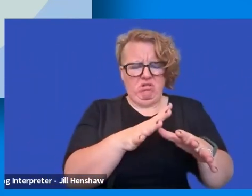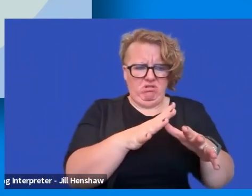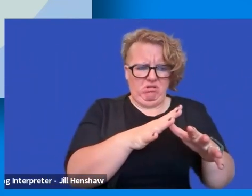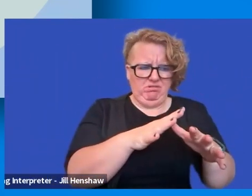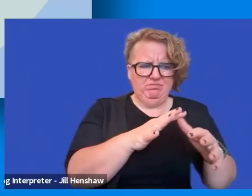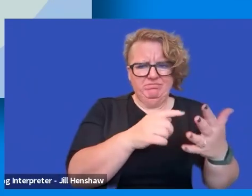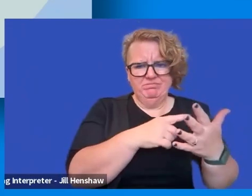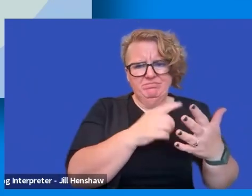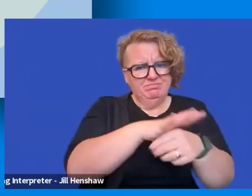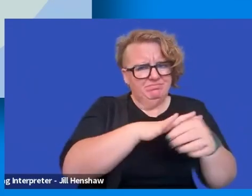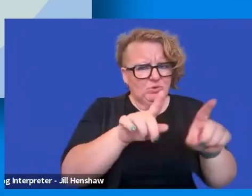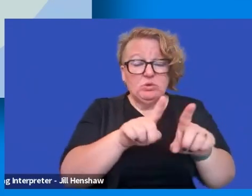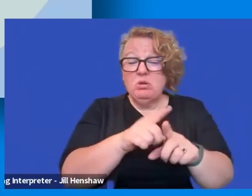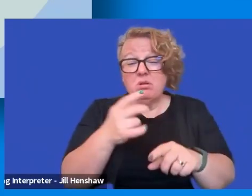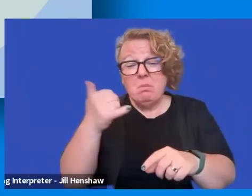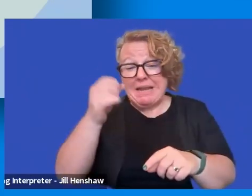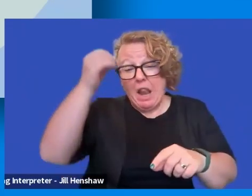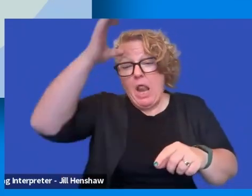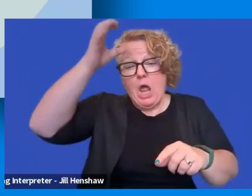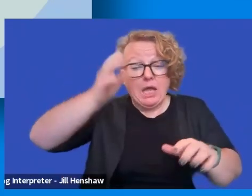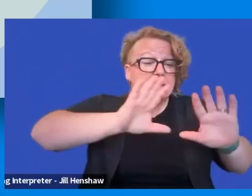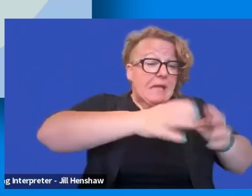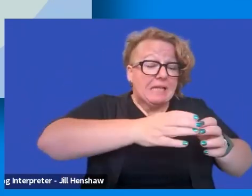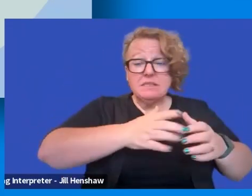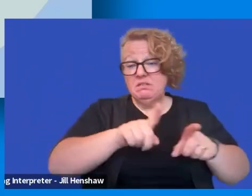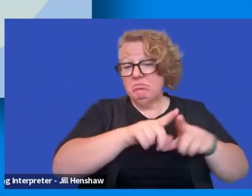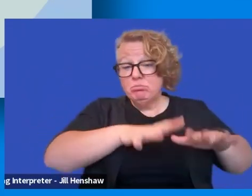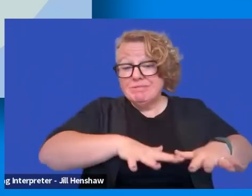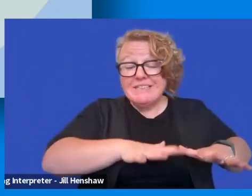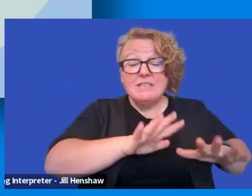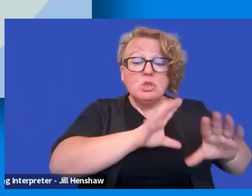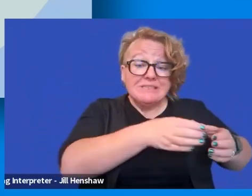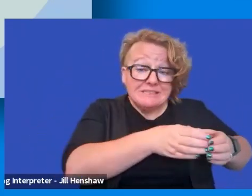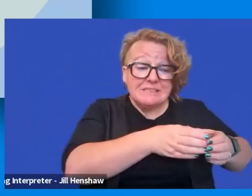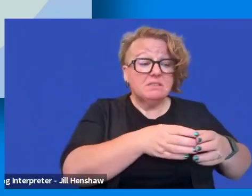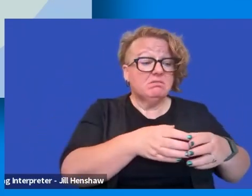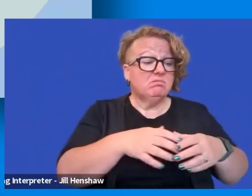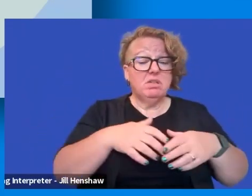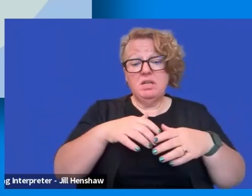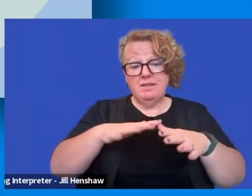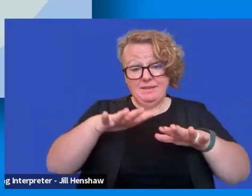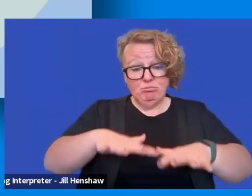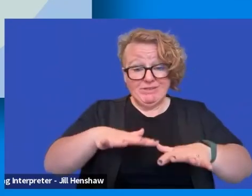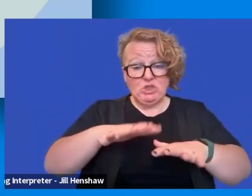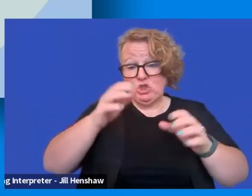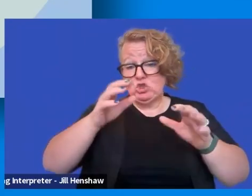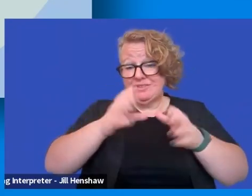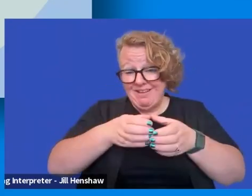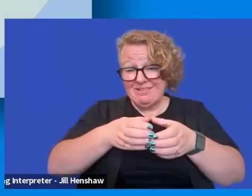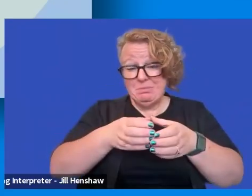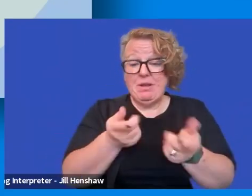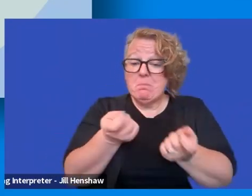But many learned societies, British Academy is one that you've mentioned, Fenella. I know British Academy of Management, which is the one that I'm a member